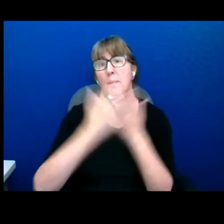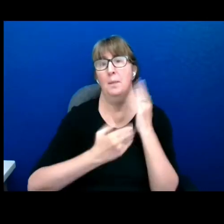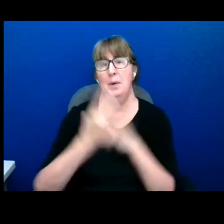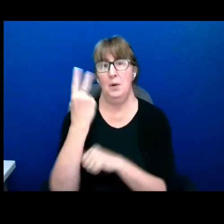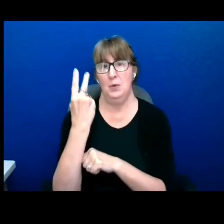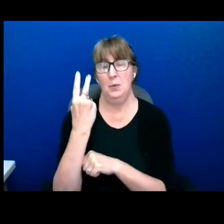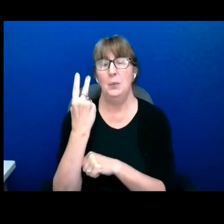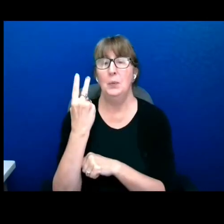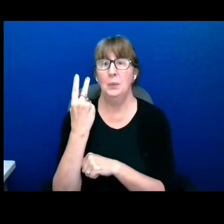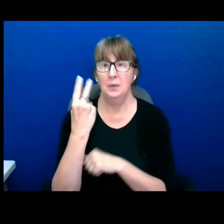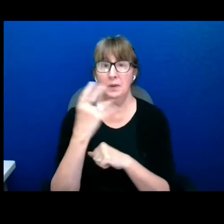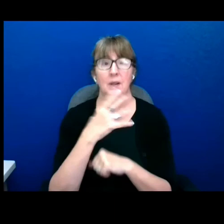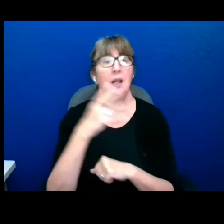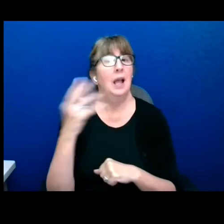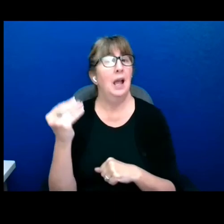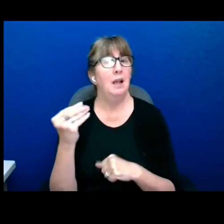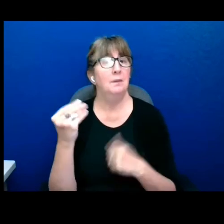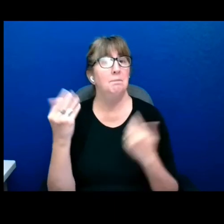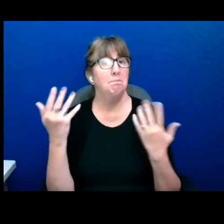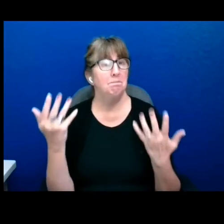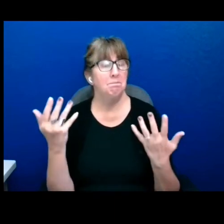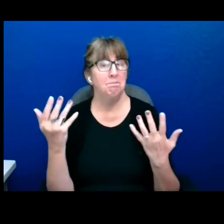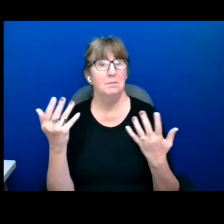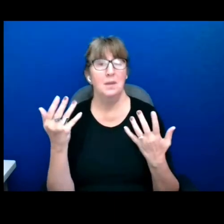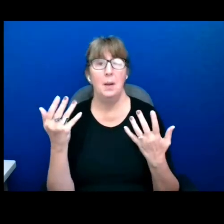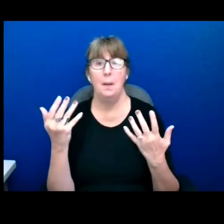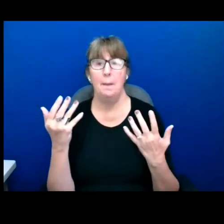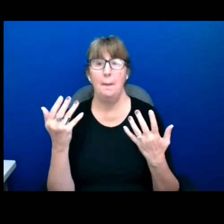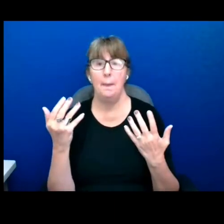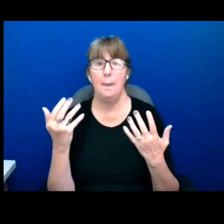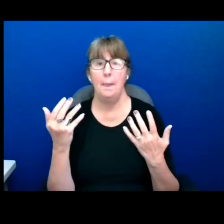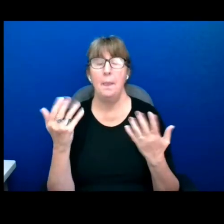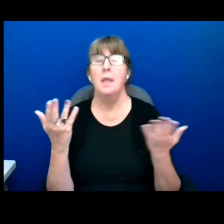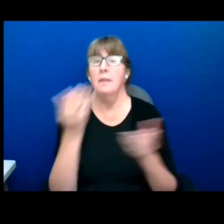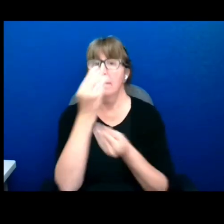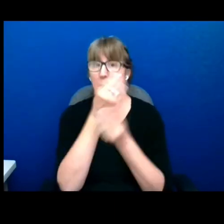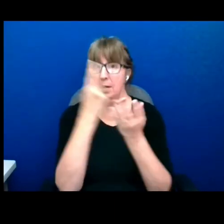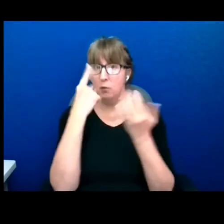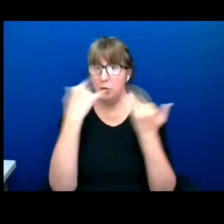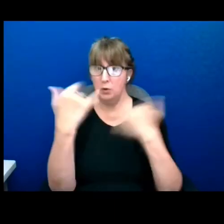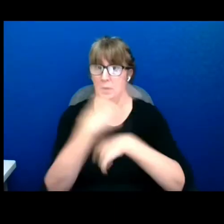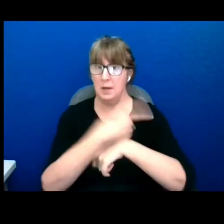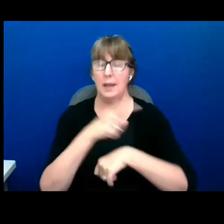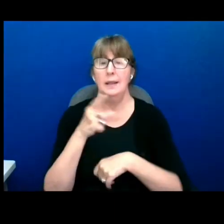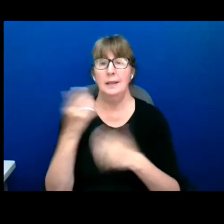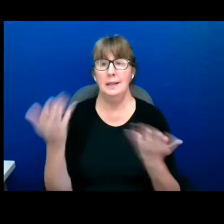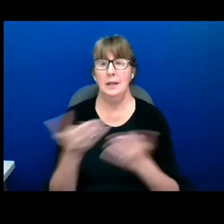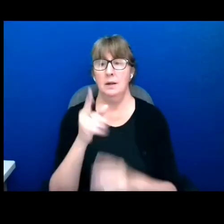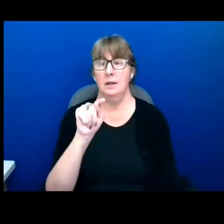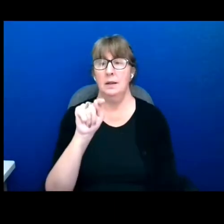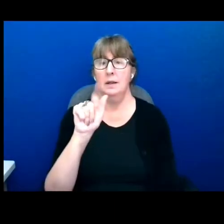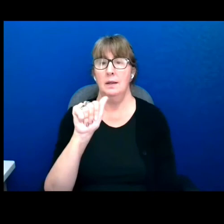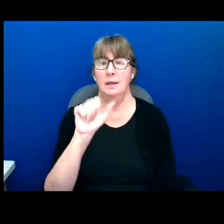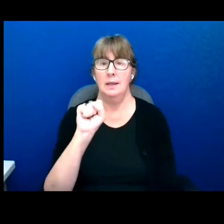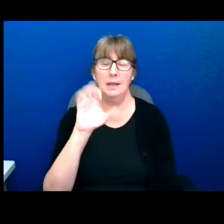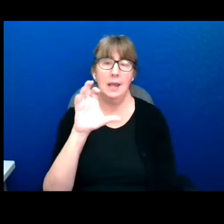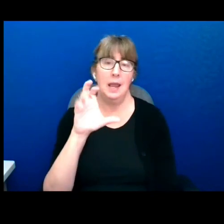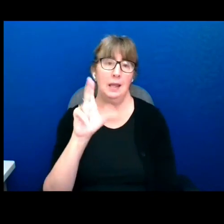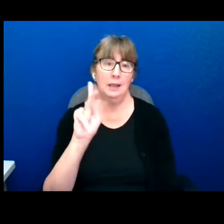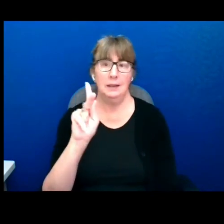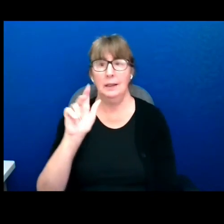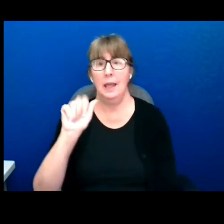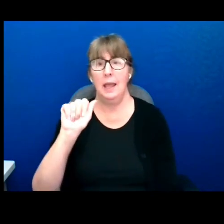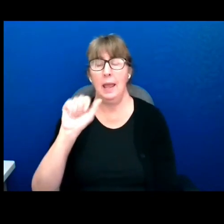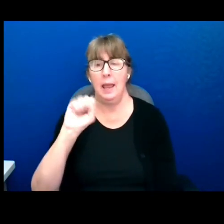series. And otherwise, this is resources from today can be found at taskapp.org